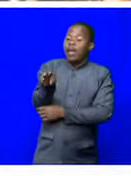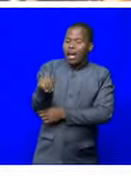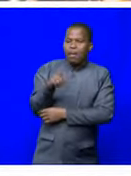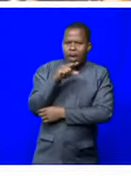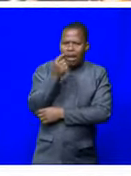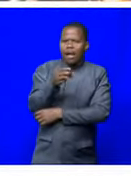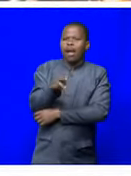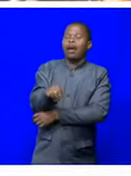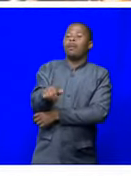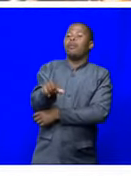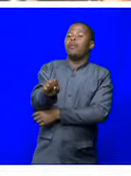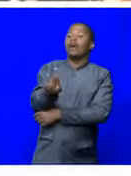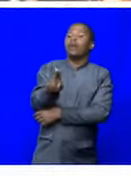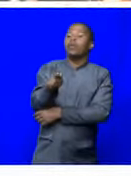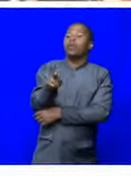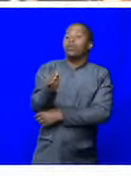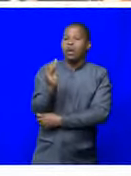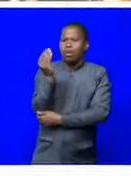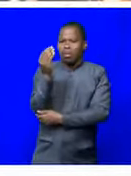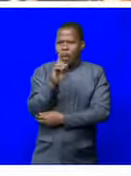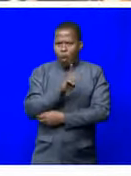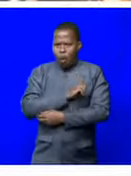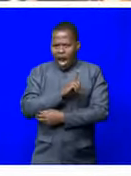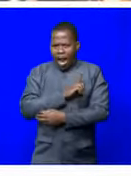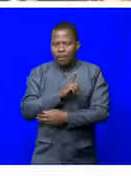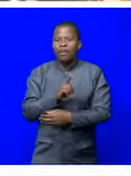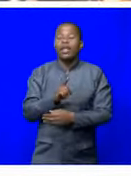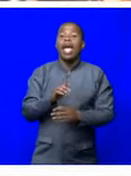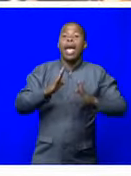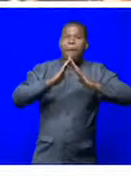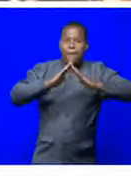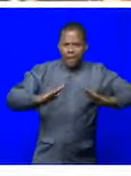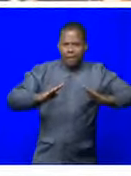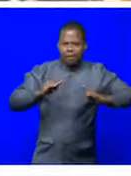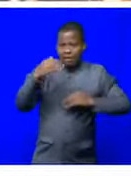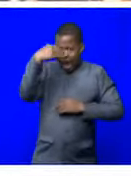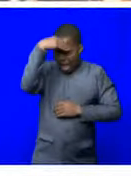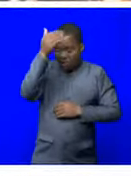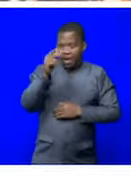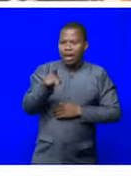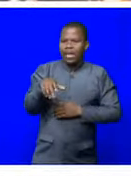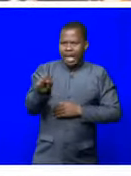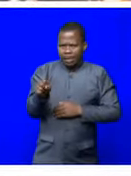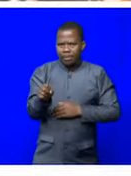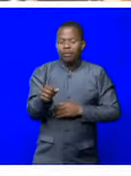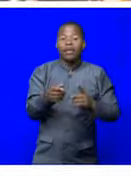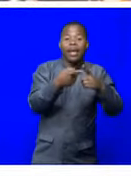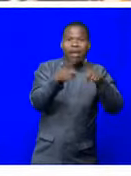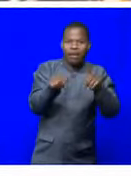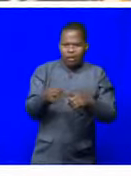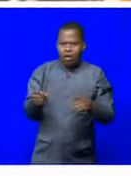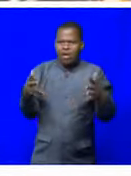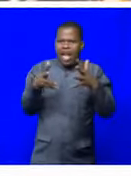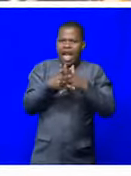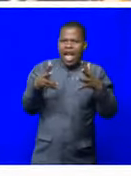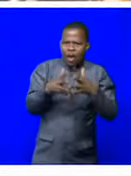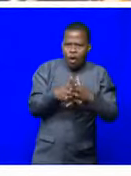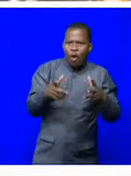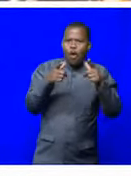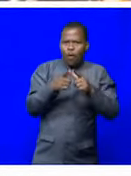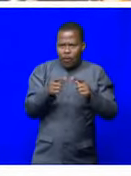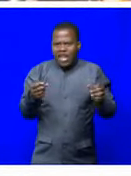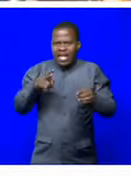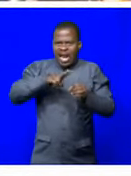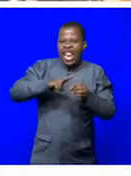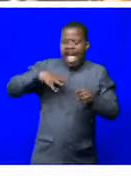lapho bekuvalwa khona umhlangano wabomabhalane labakhulu bematiko lehlukene ahulumende nalabachamuka